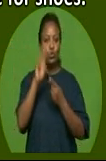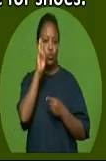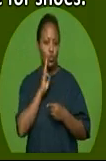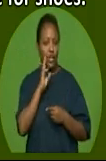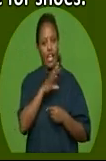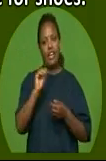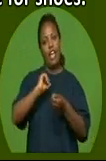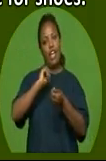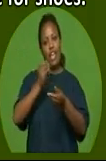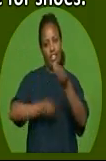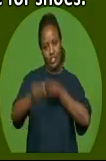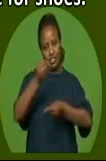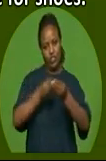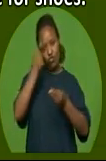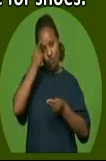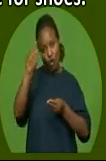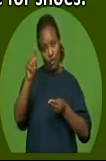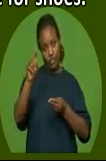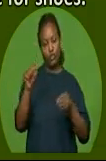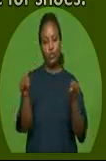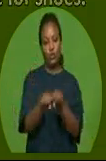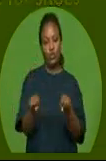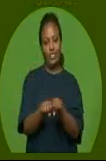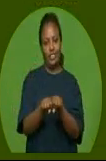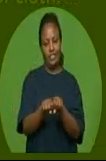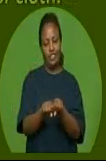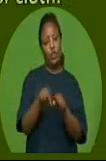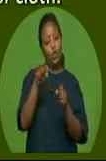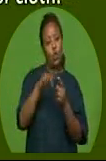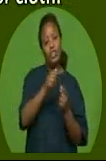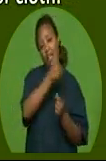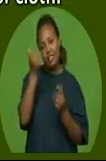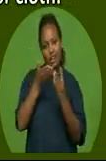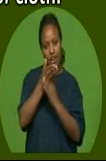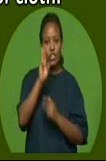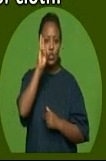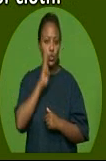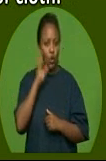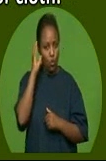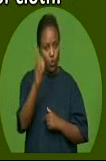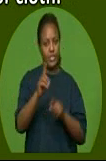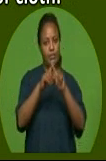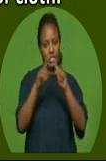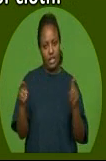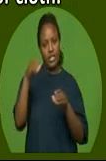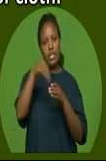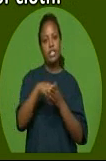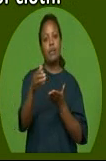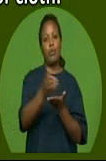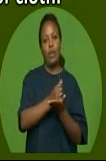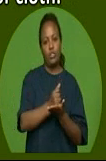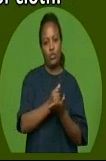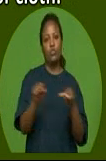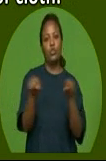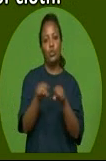export it to Sudan in exchange for shoes. On the other hand, Sudan would